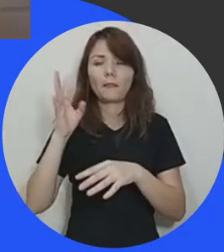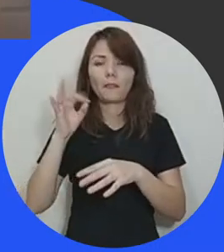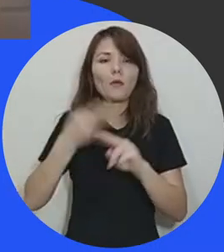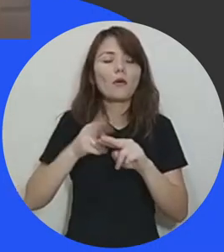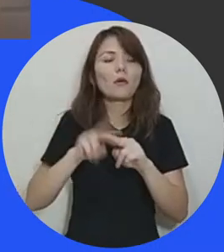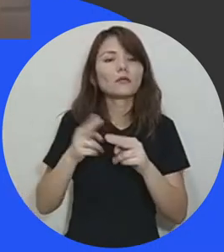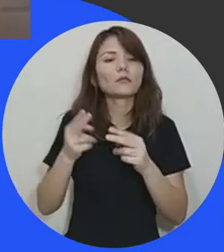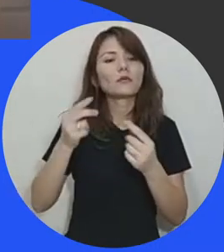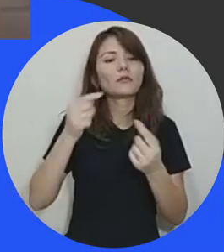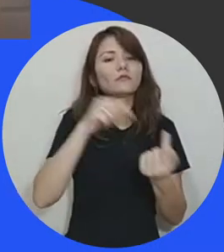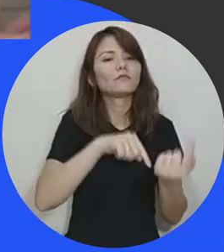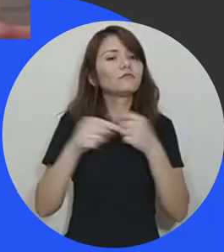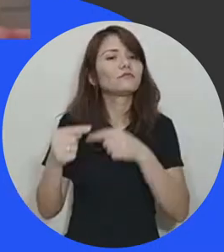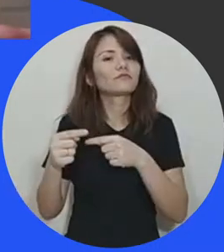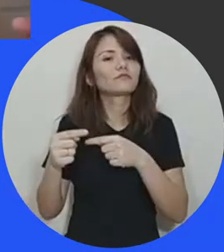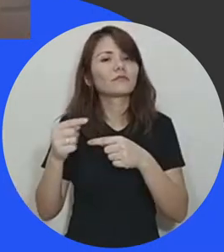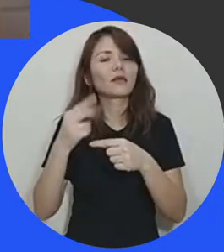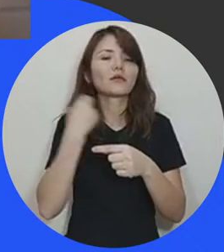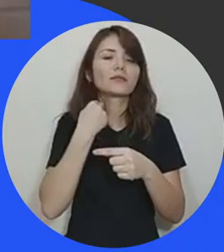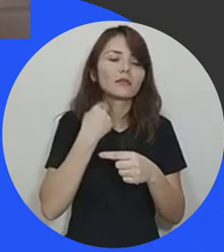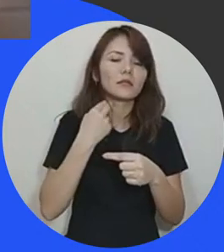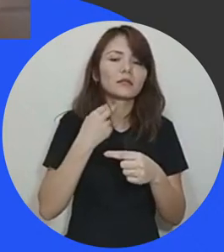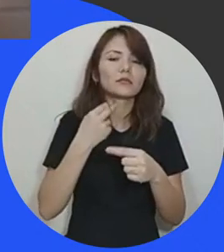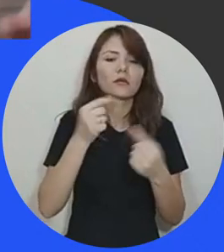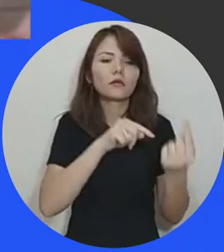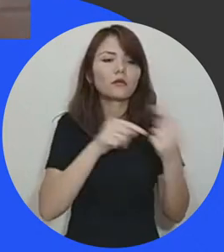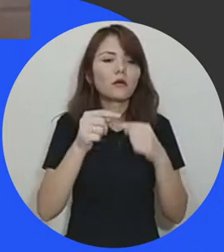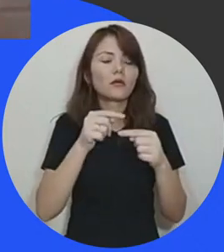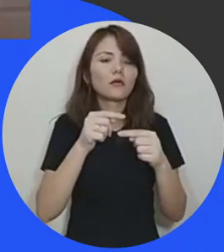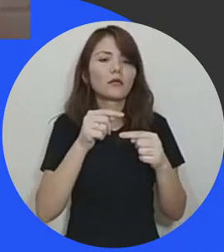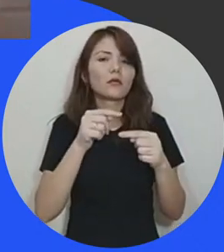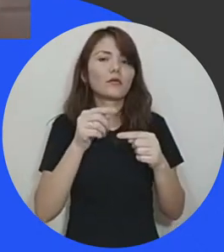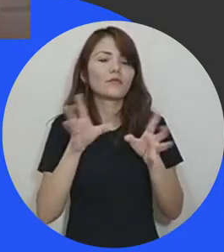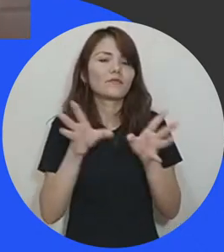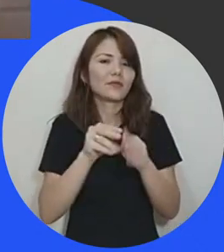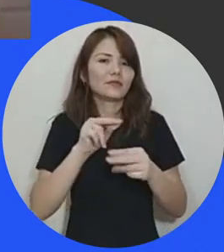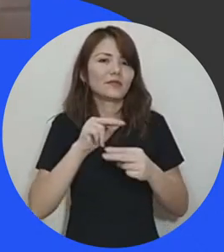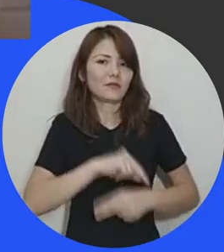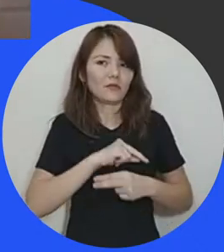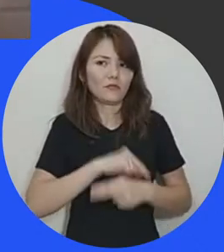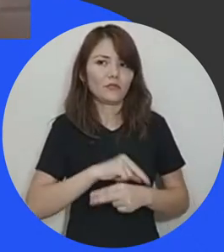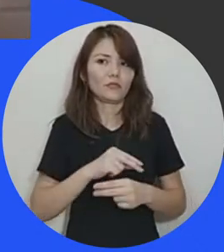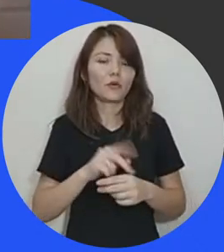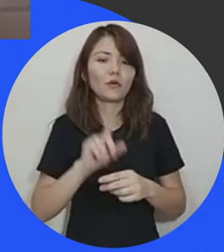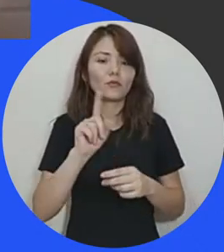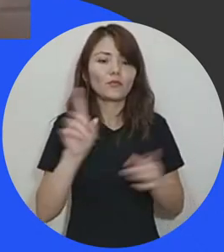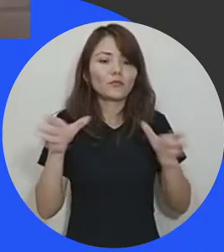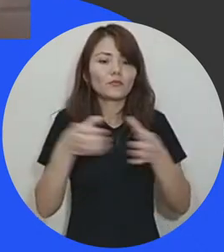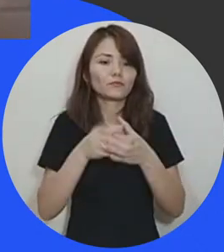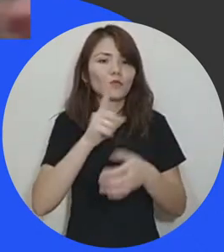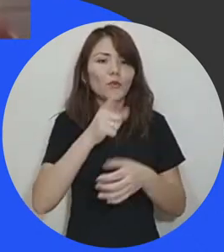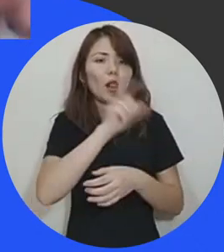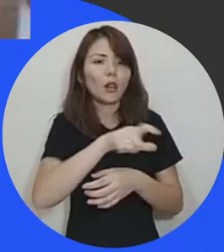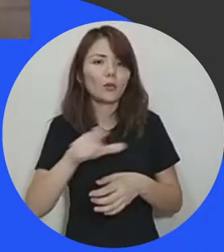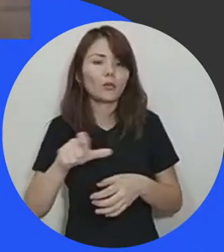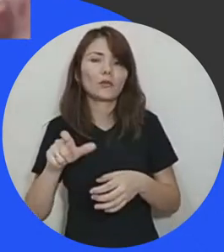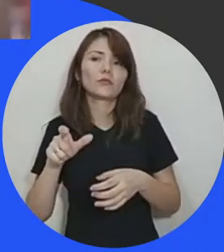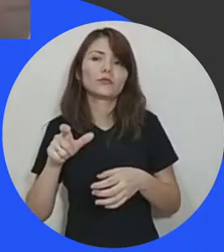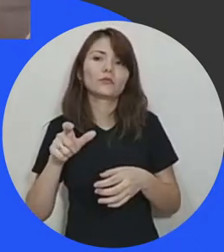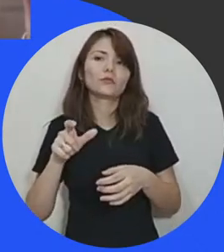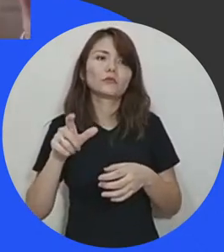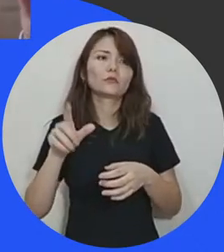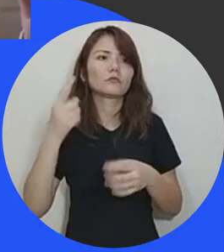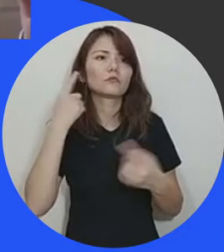And what that to me demonstrates is that having an approach where people do things sort of locally and without any